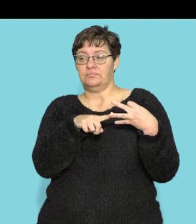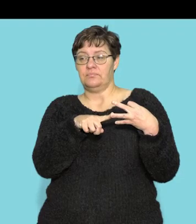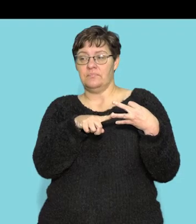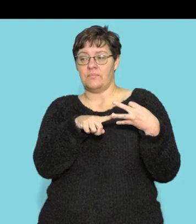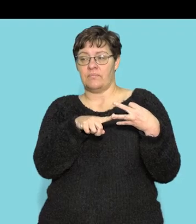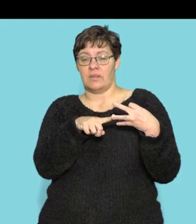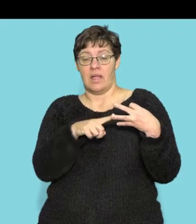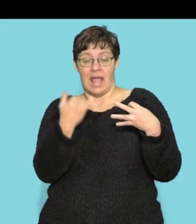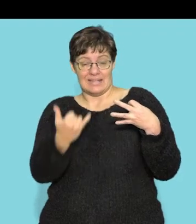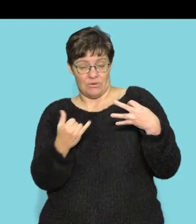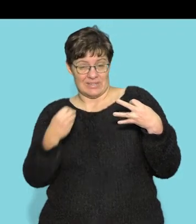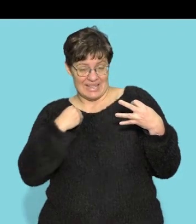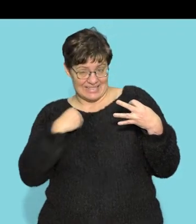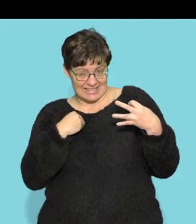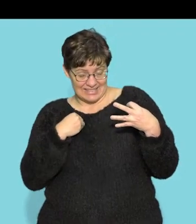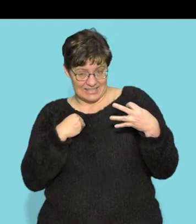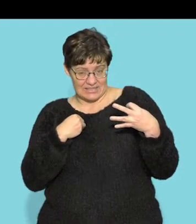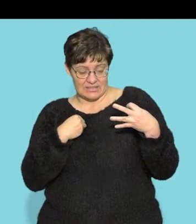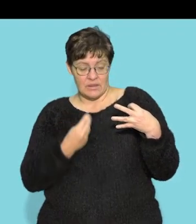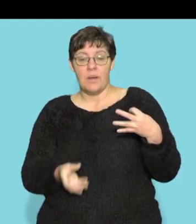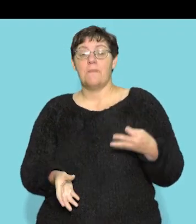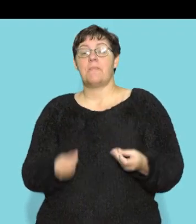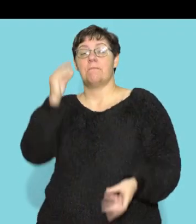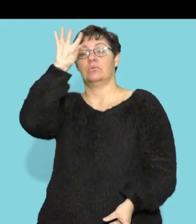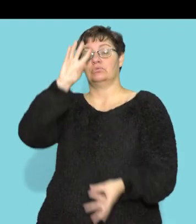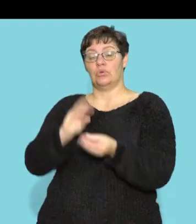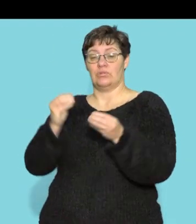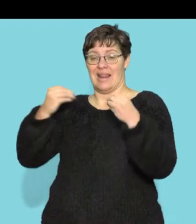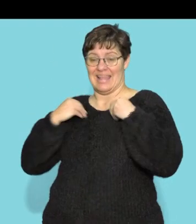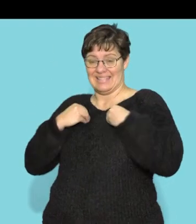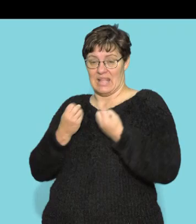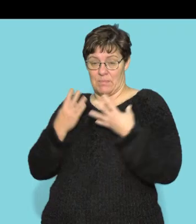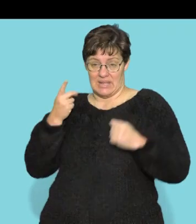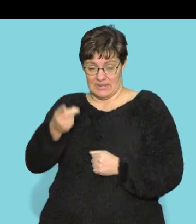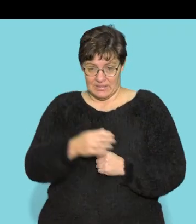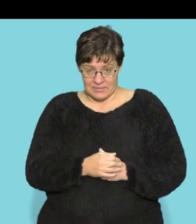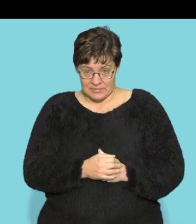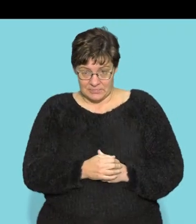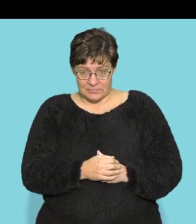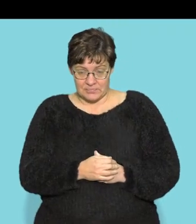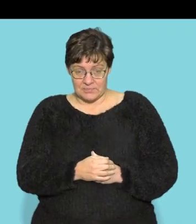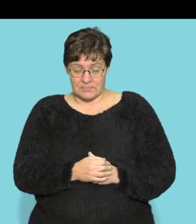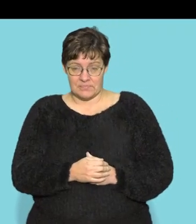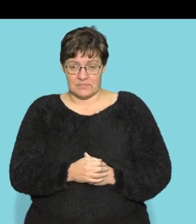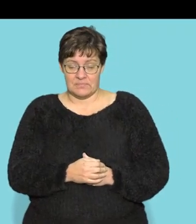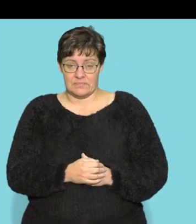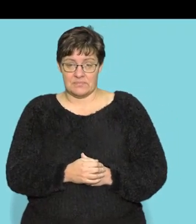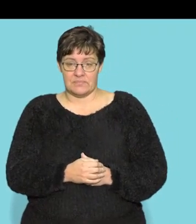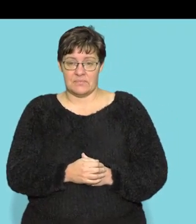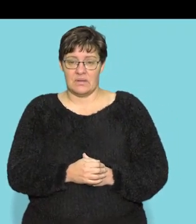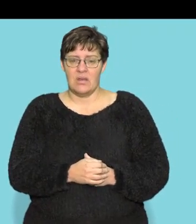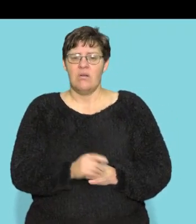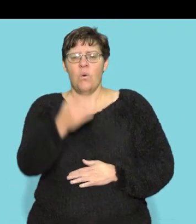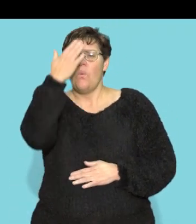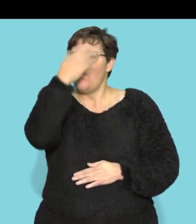plus your current assets will give you your total assets figure, right? Now, you also